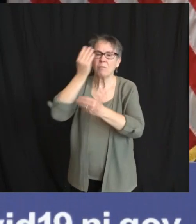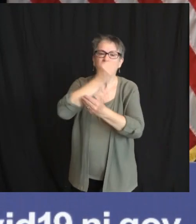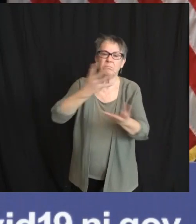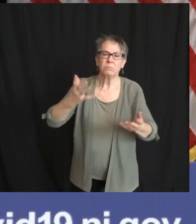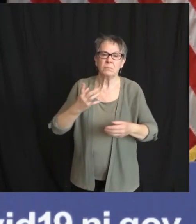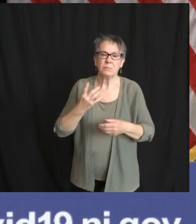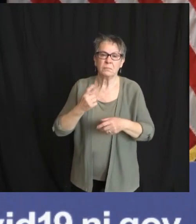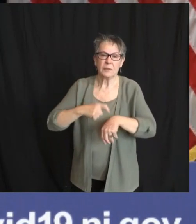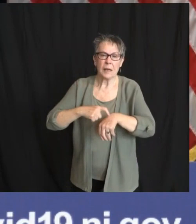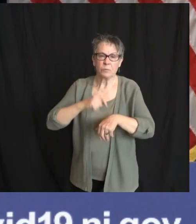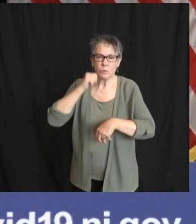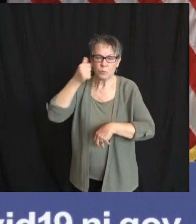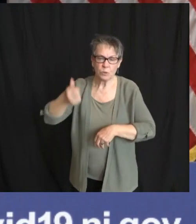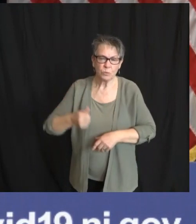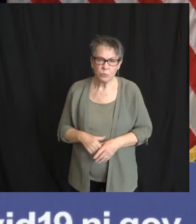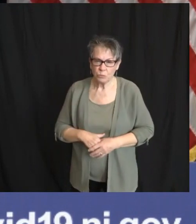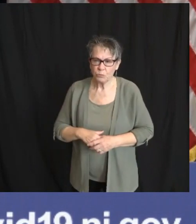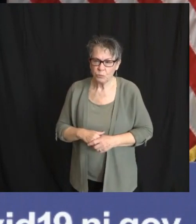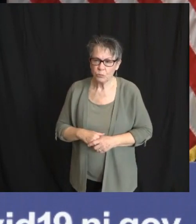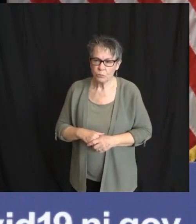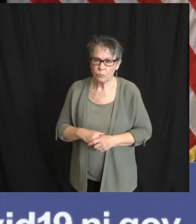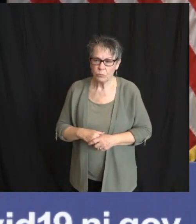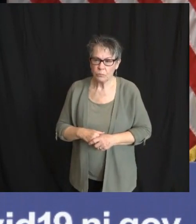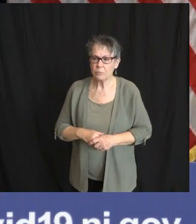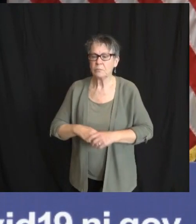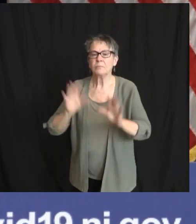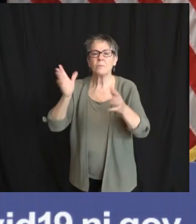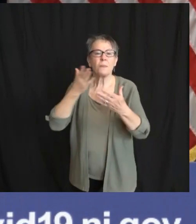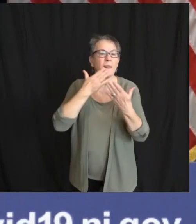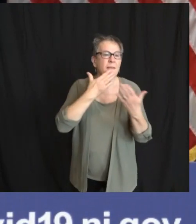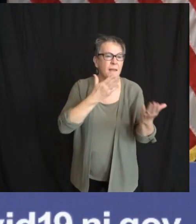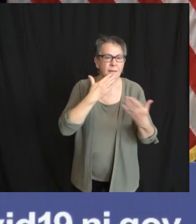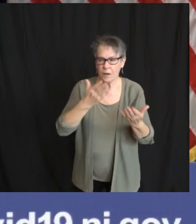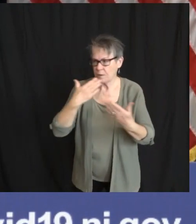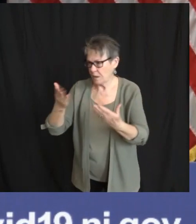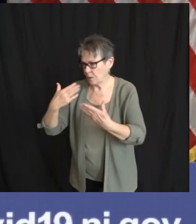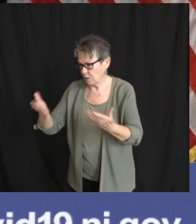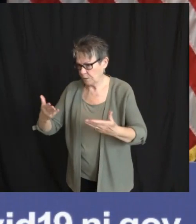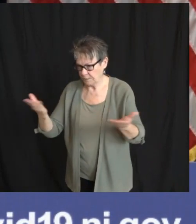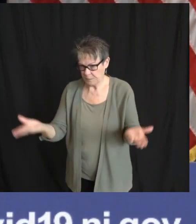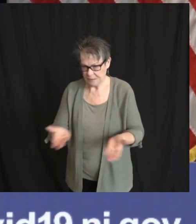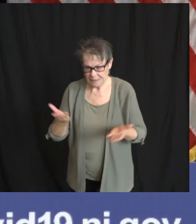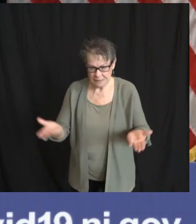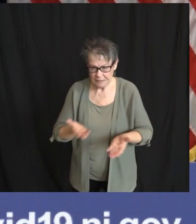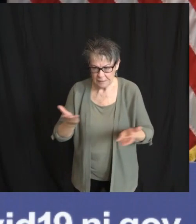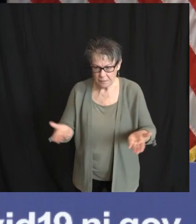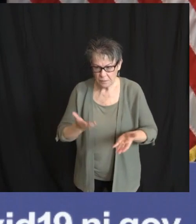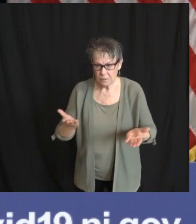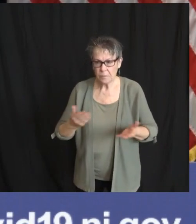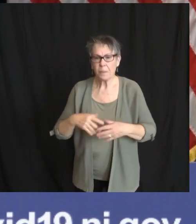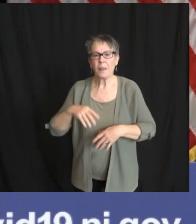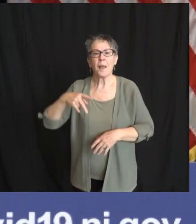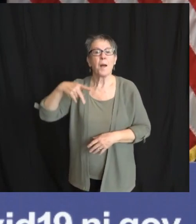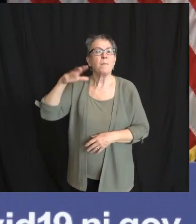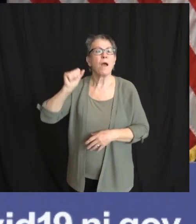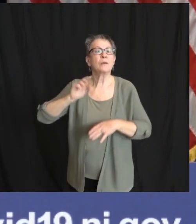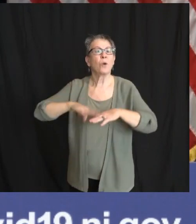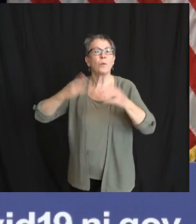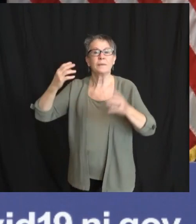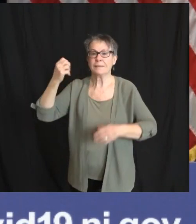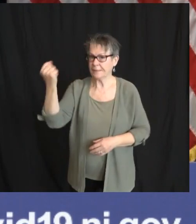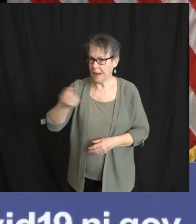opening at sunrise this Saturday, May 2nd. I'm begging you, please be responsible. First of all, enjoy some